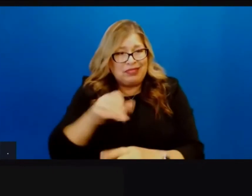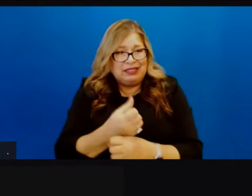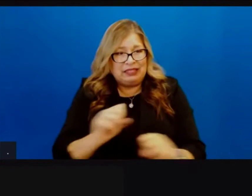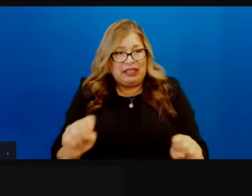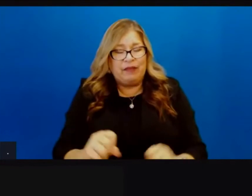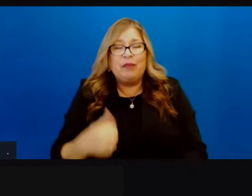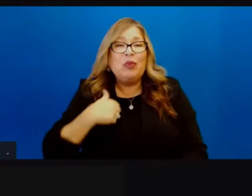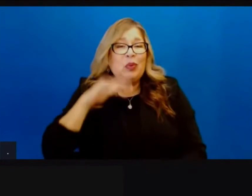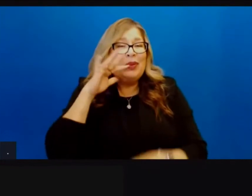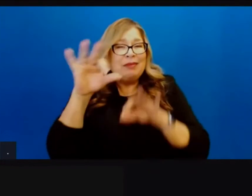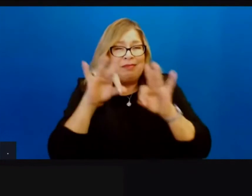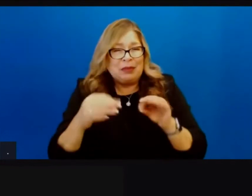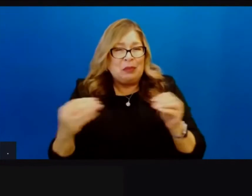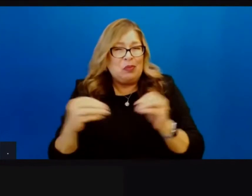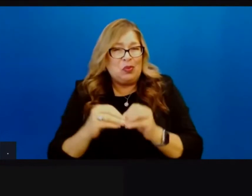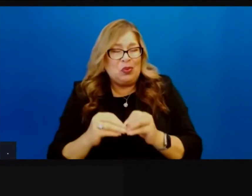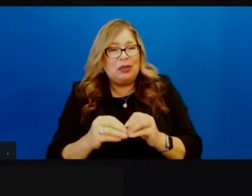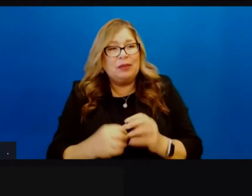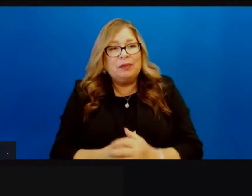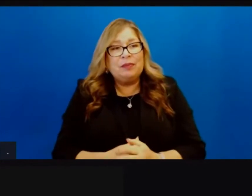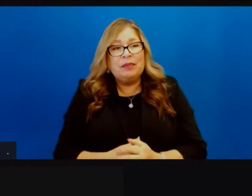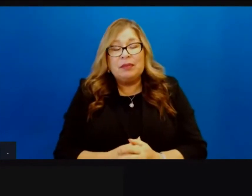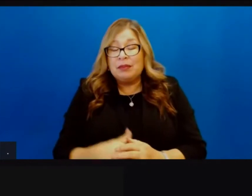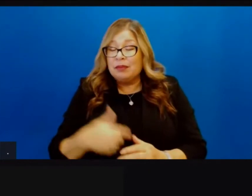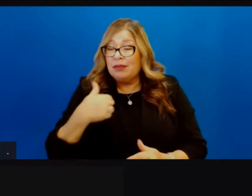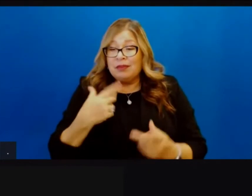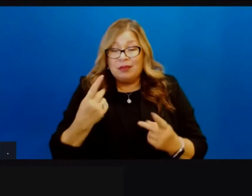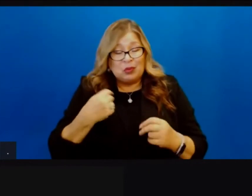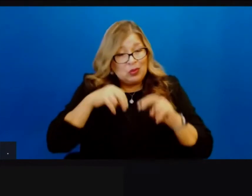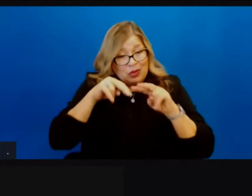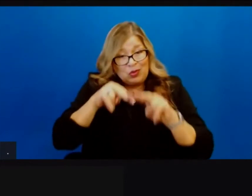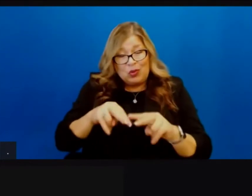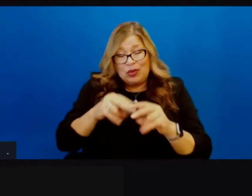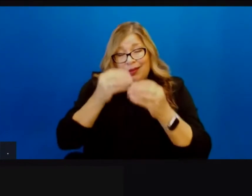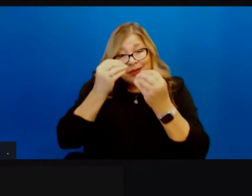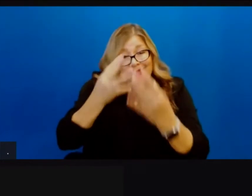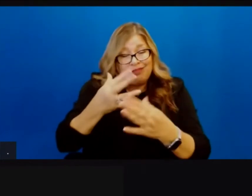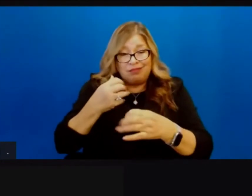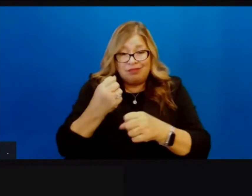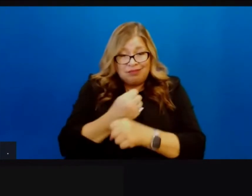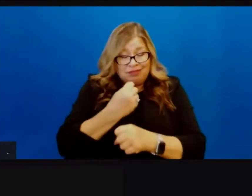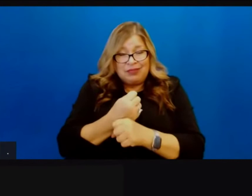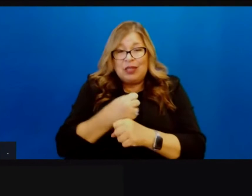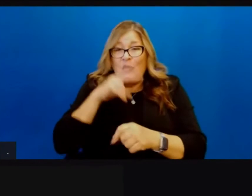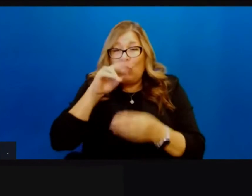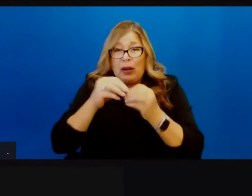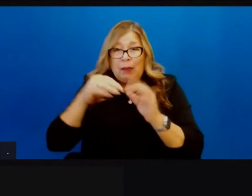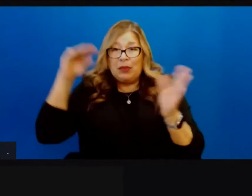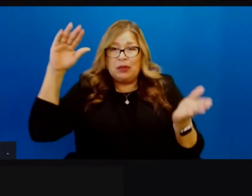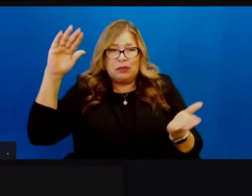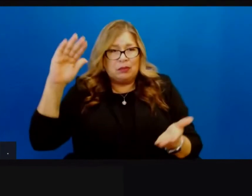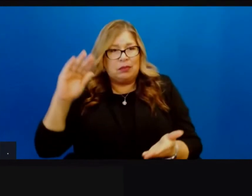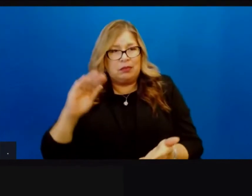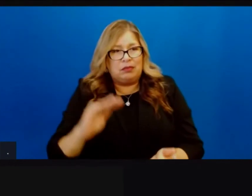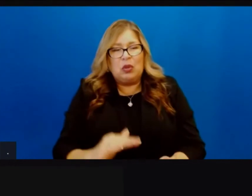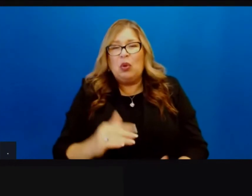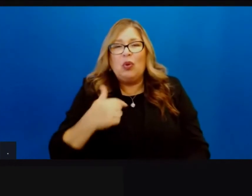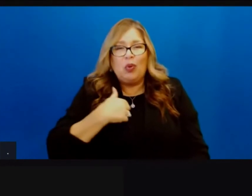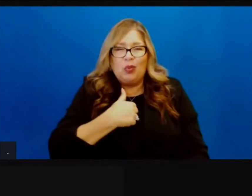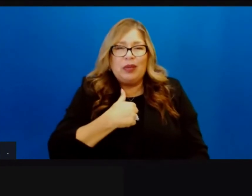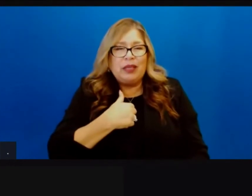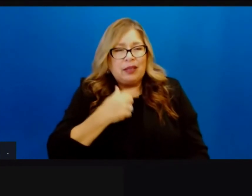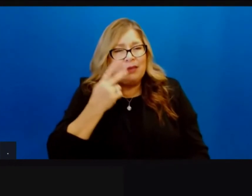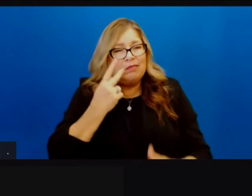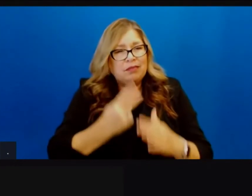come. Just looking at the data and the trends, we really do anticipate that we'll continue to see